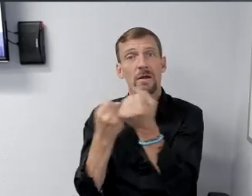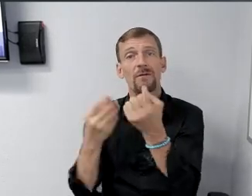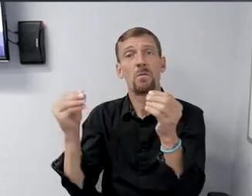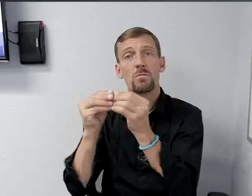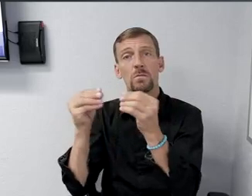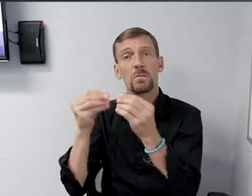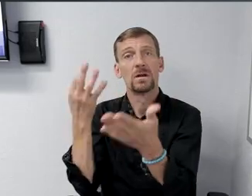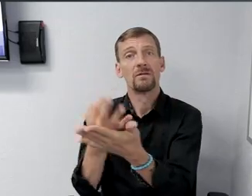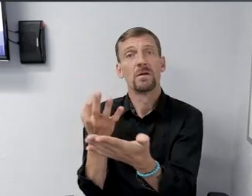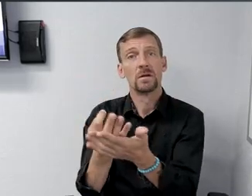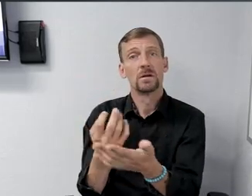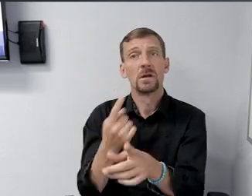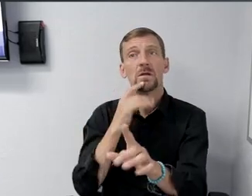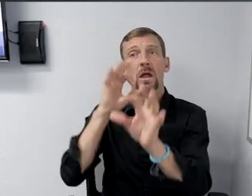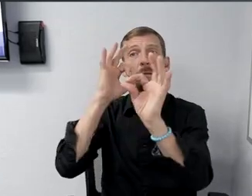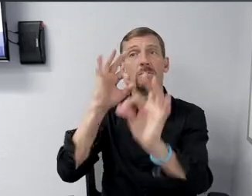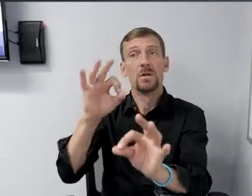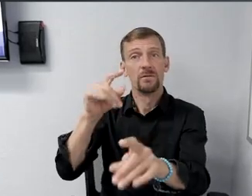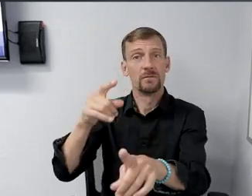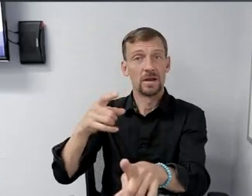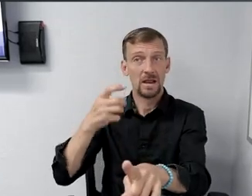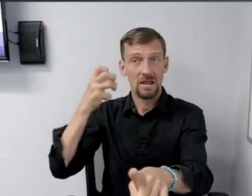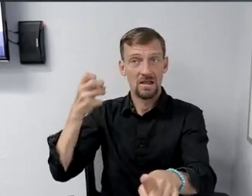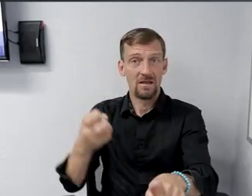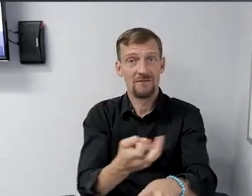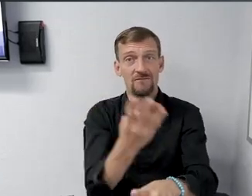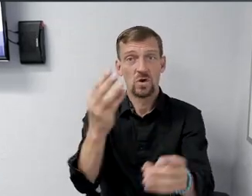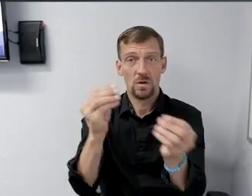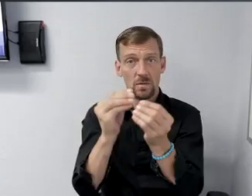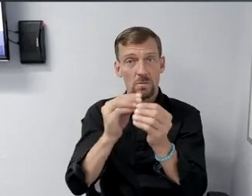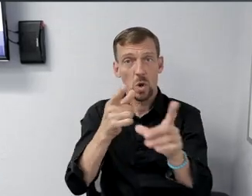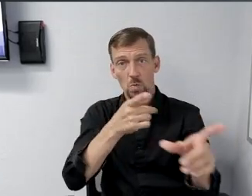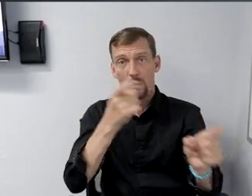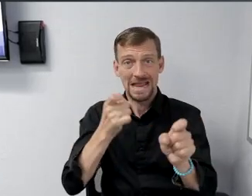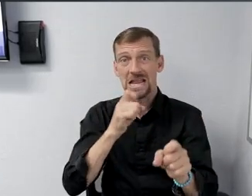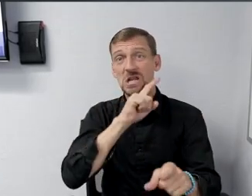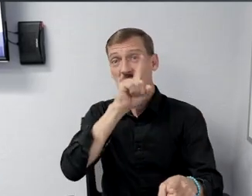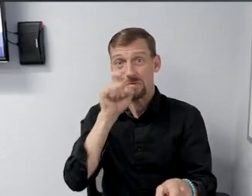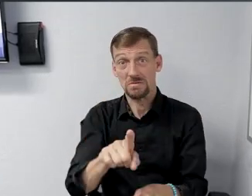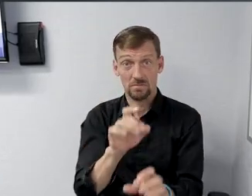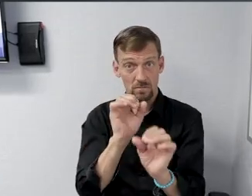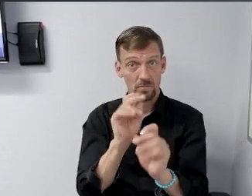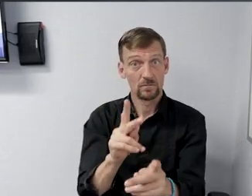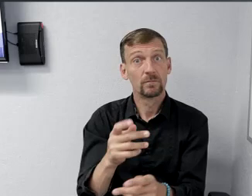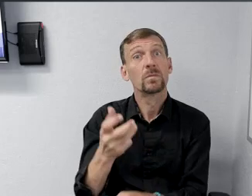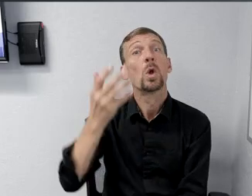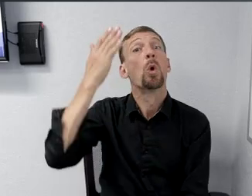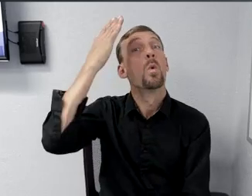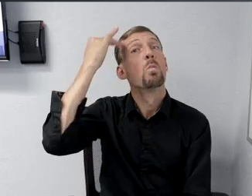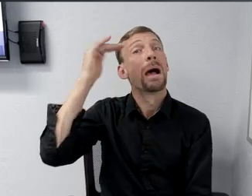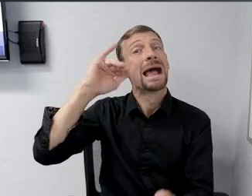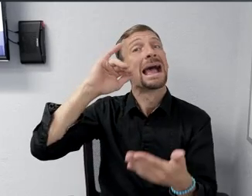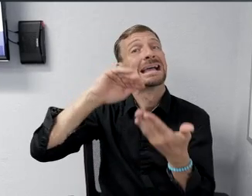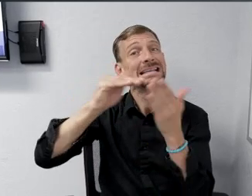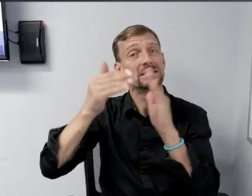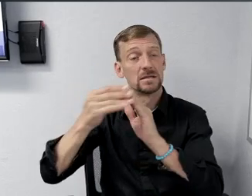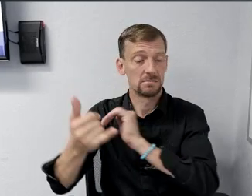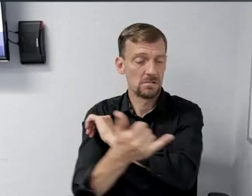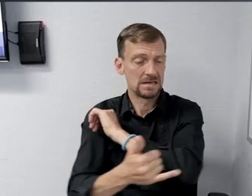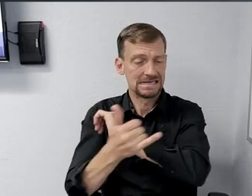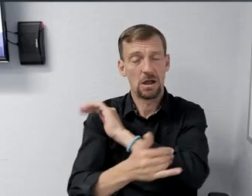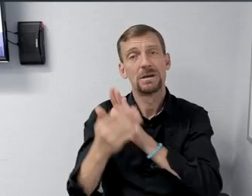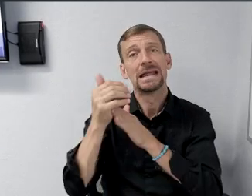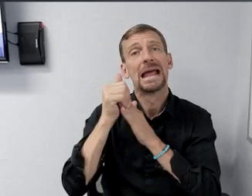funding. Okay, perfect. So we've got a few more questions, so Okay. we're going to fly through them. So why haven't the city and county